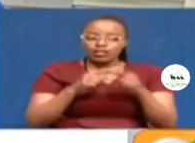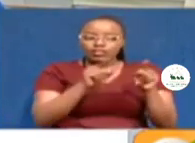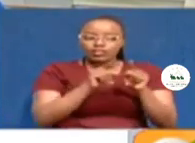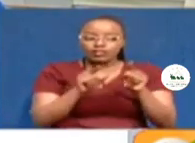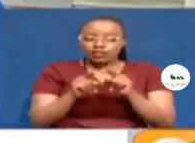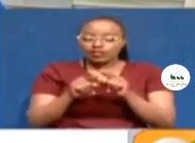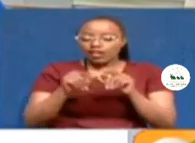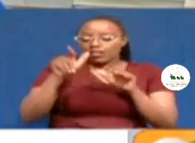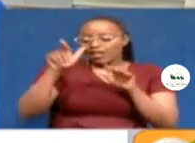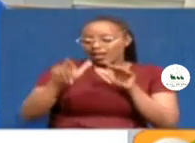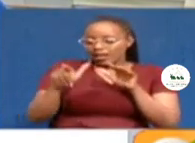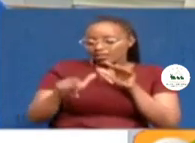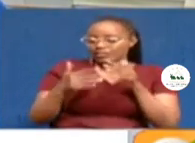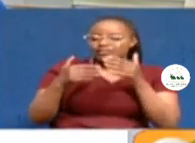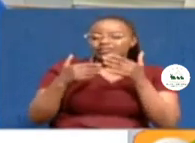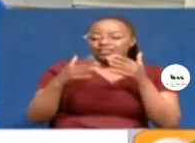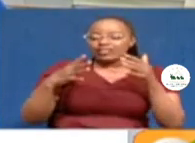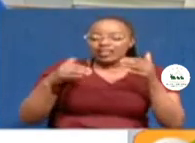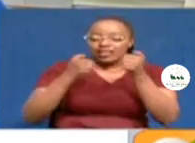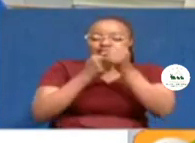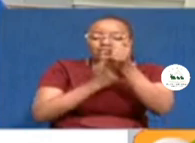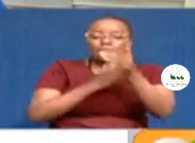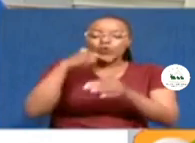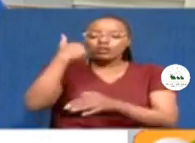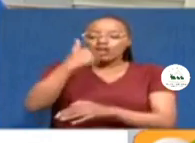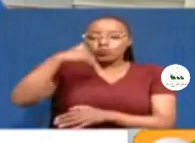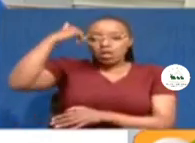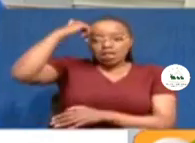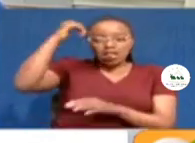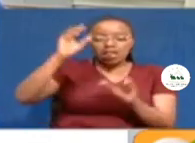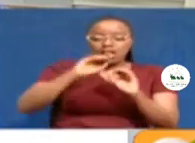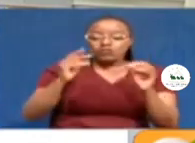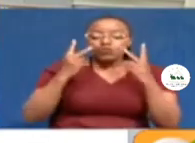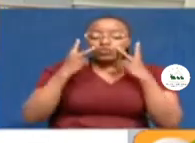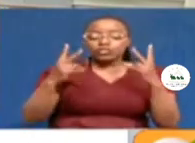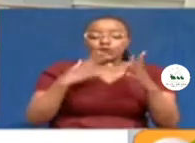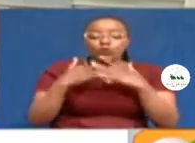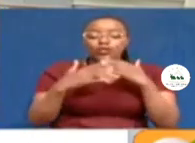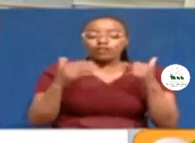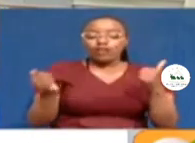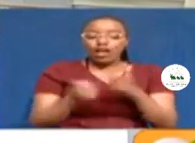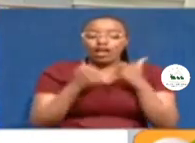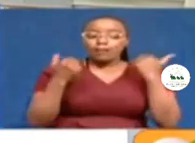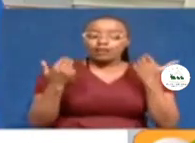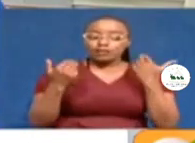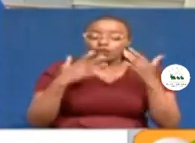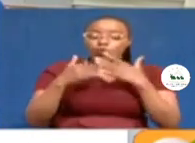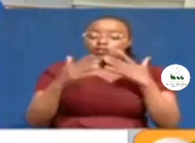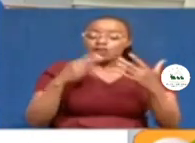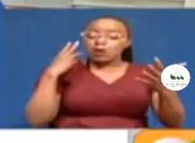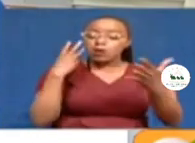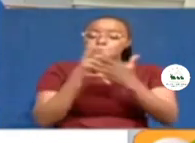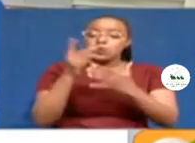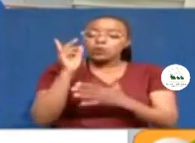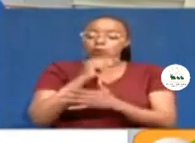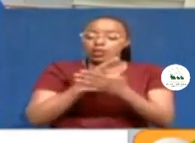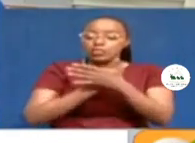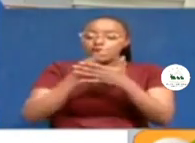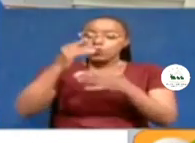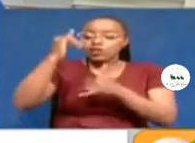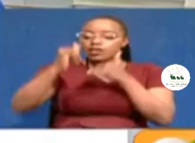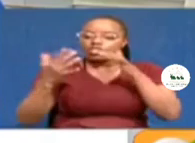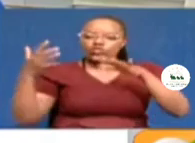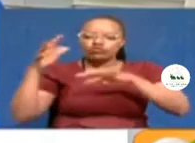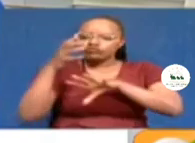less sophisticated supporters. And you start seeing the kinds of things that we witnessed over the